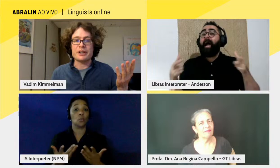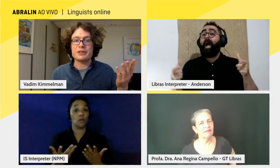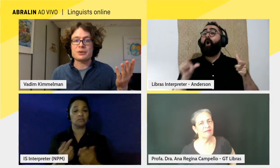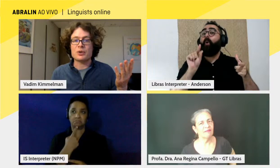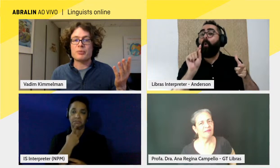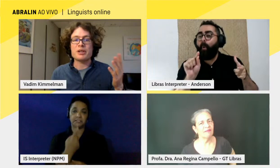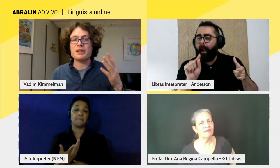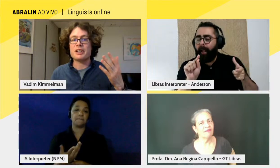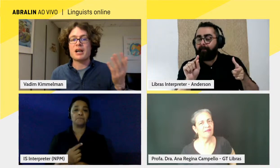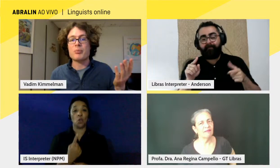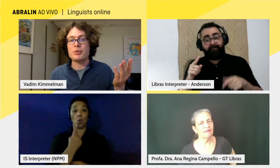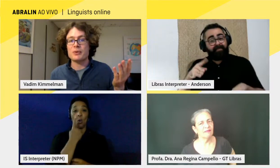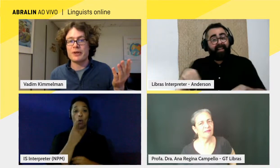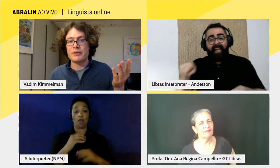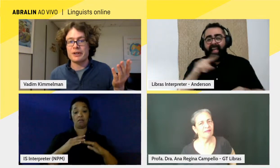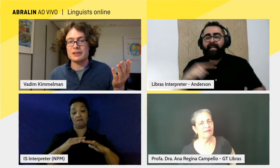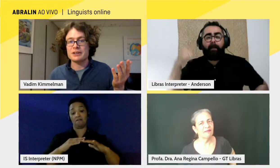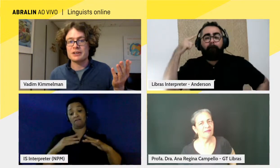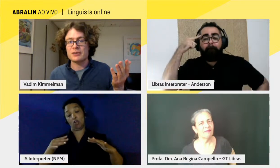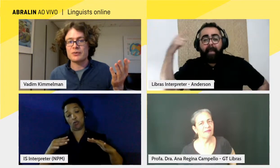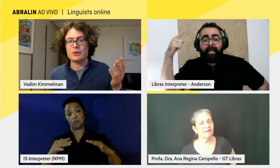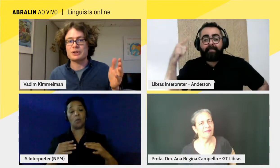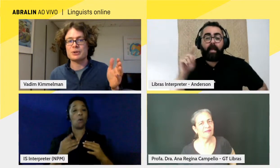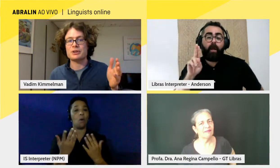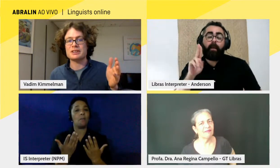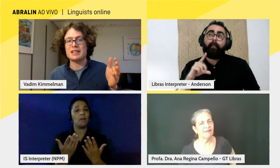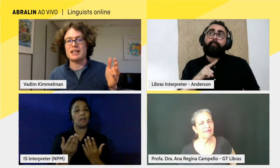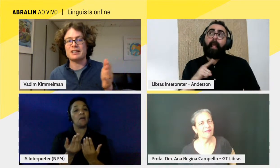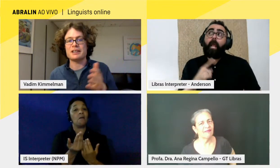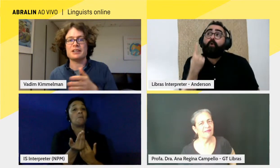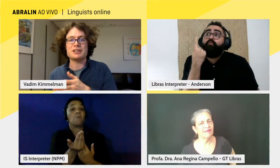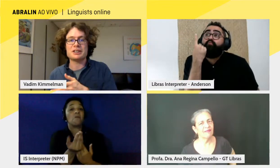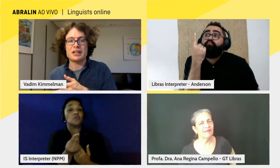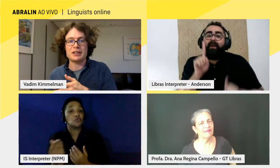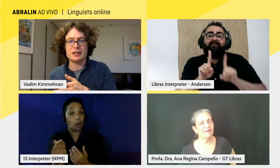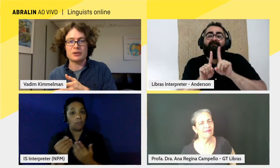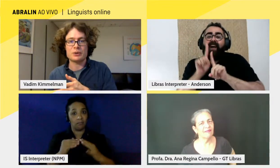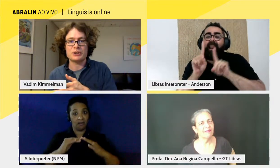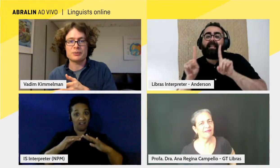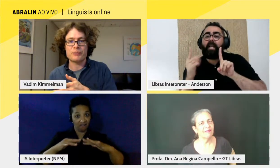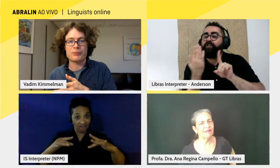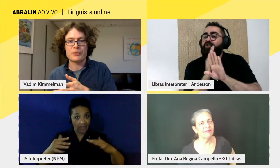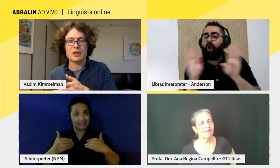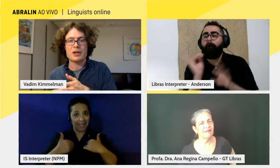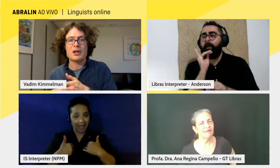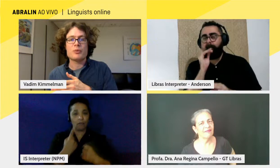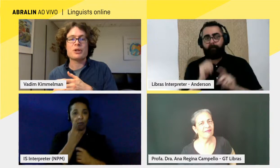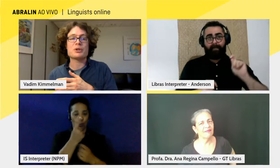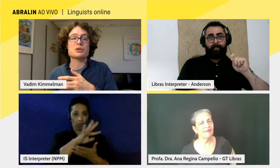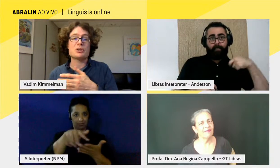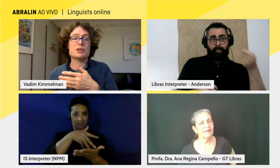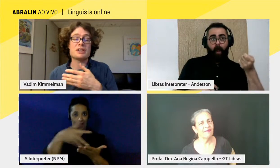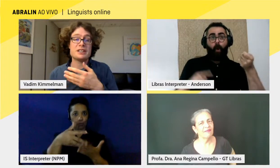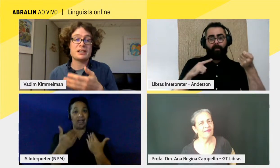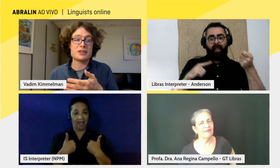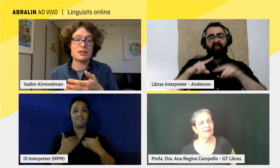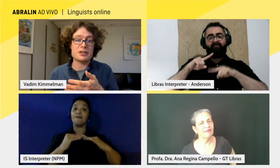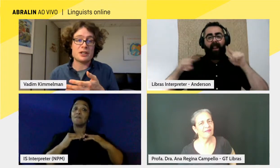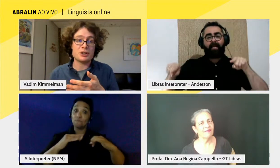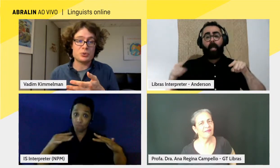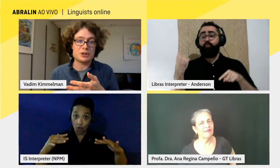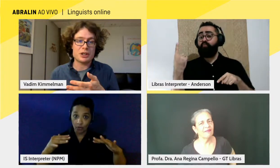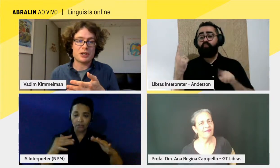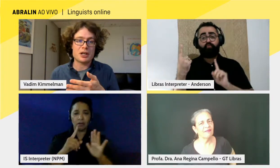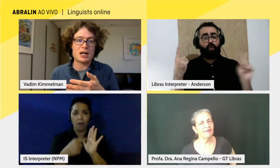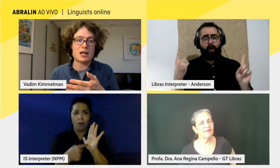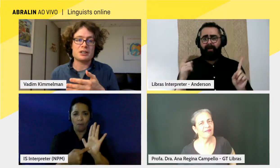one variant or maybe a couple variants for a certain sign in each sign language. Because the data that